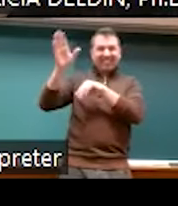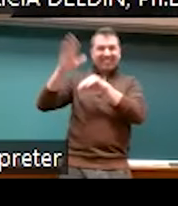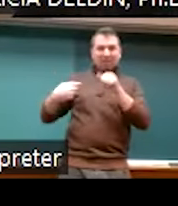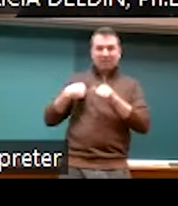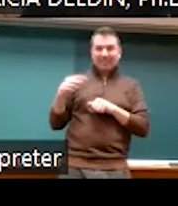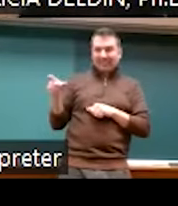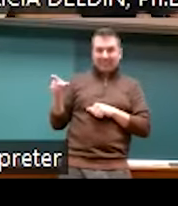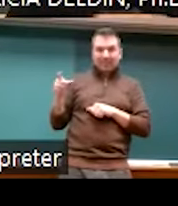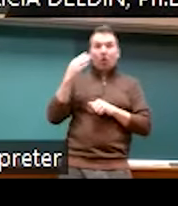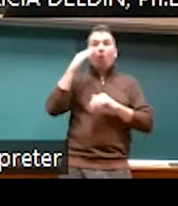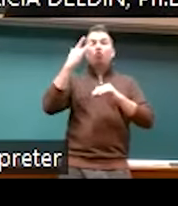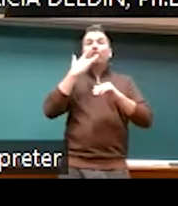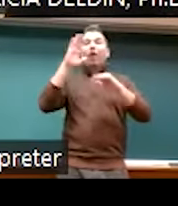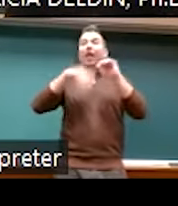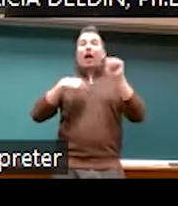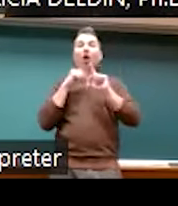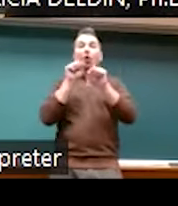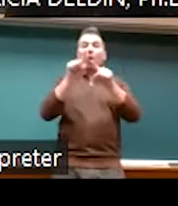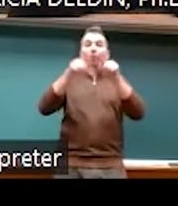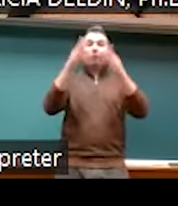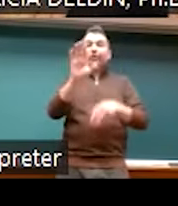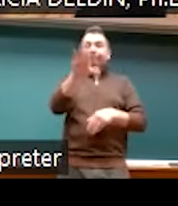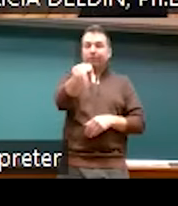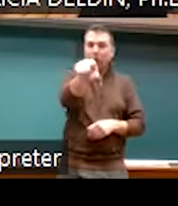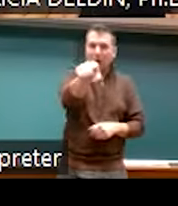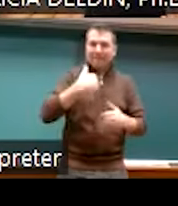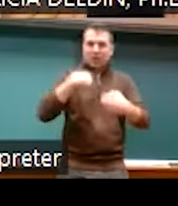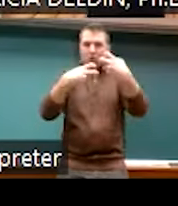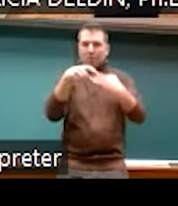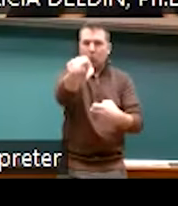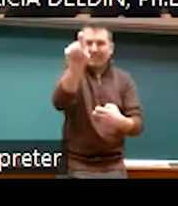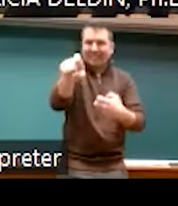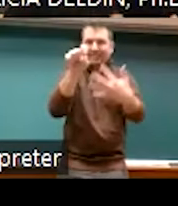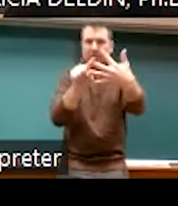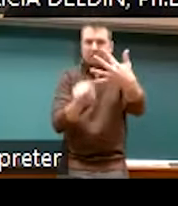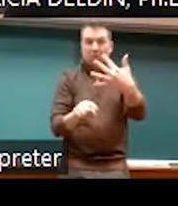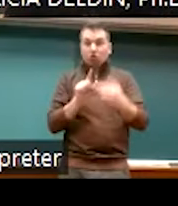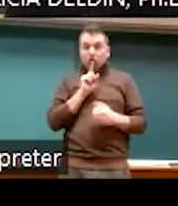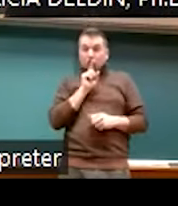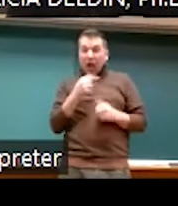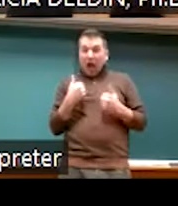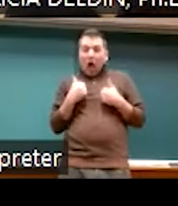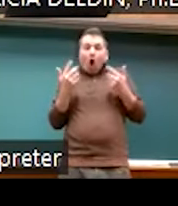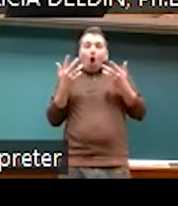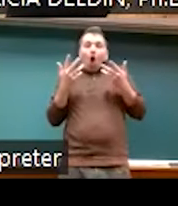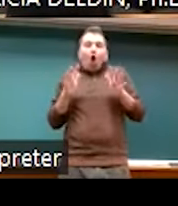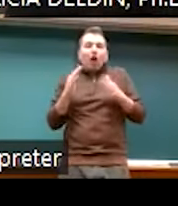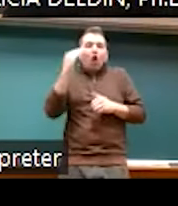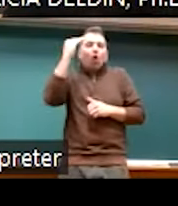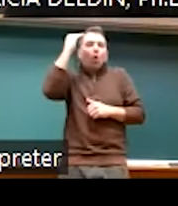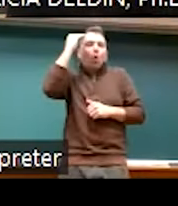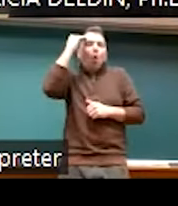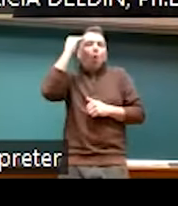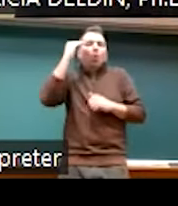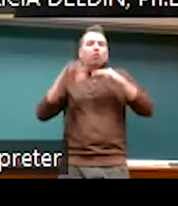me that I needed to lose weight, it probably would have fallen on deaf ears because I know what to do. I just didn't have the pathway to do